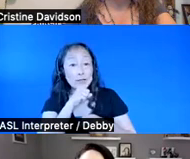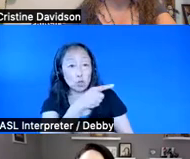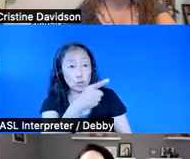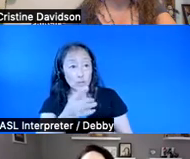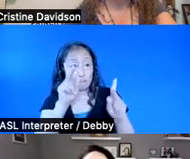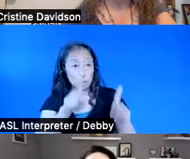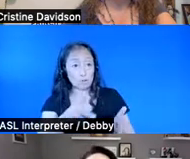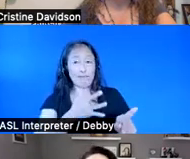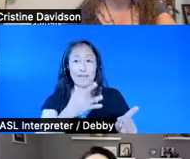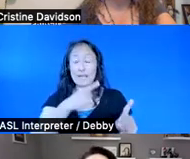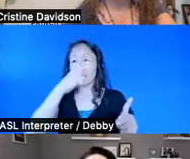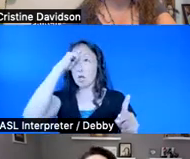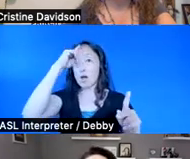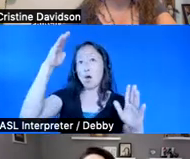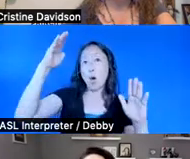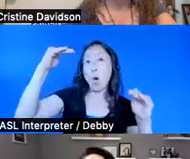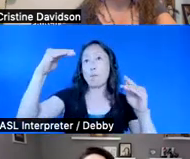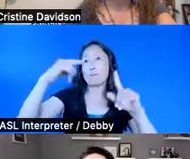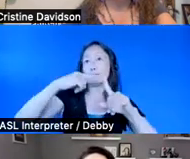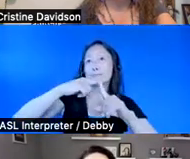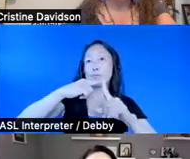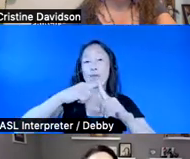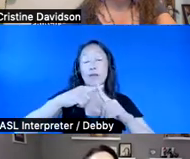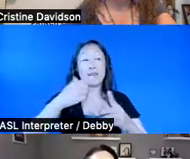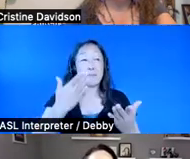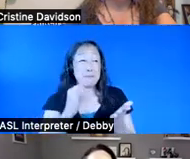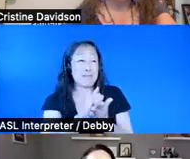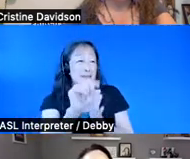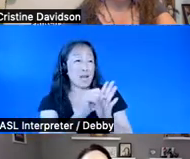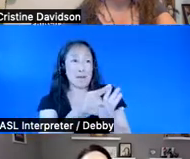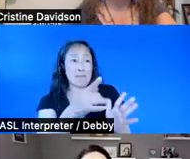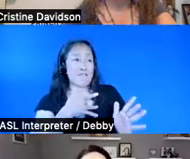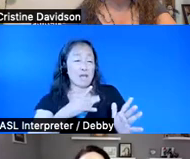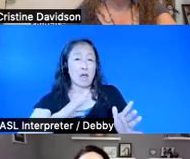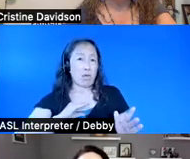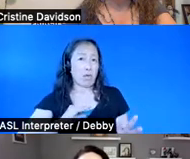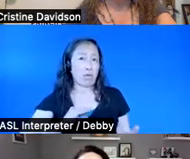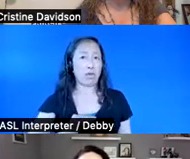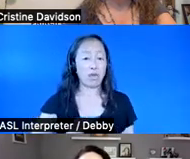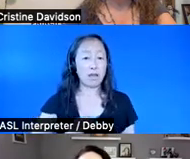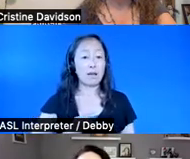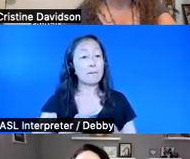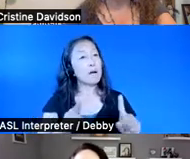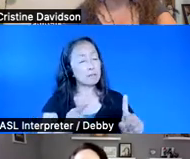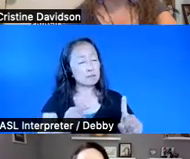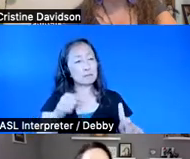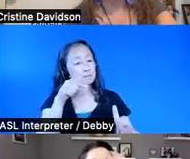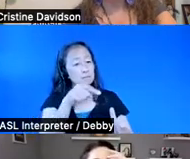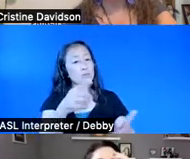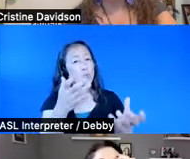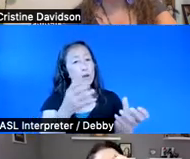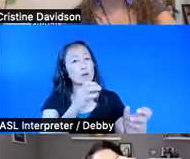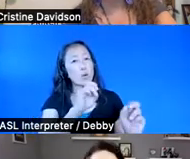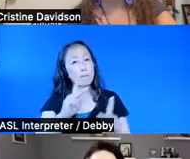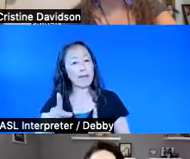a time when maybe they're feeling very hopeless, right? And again, going back to that honoring our